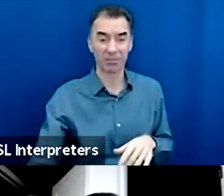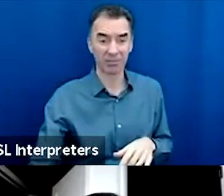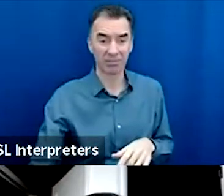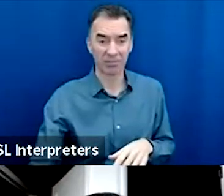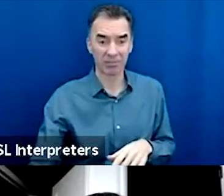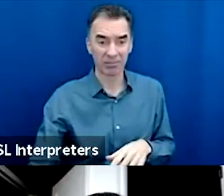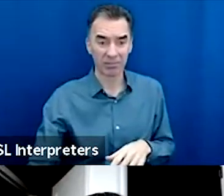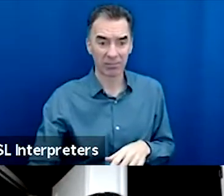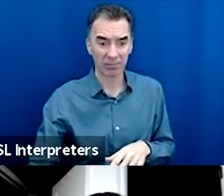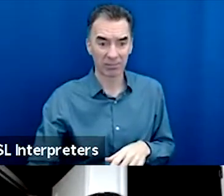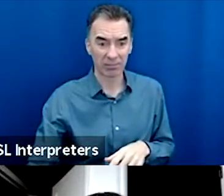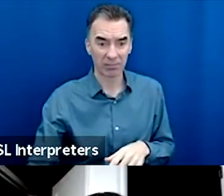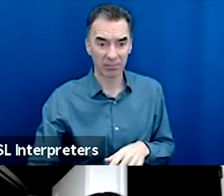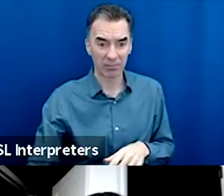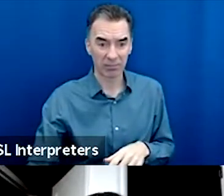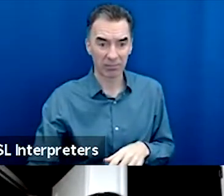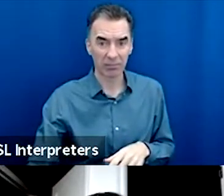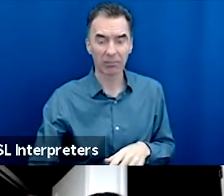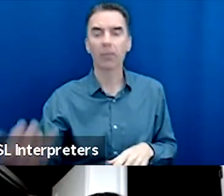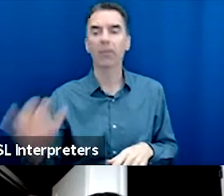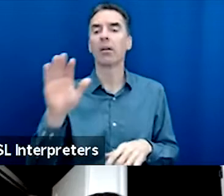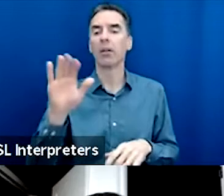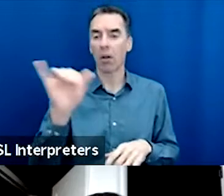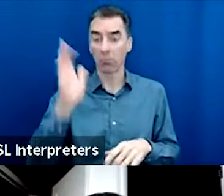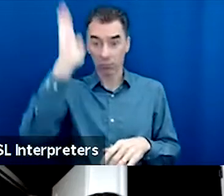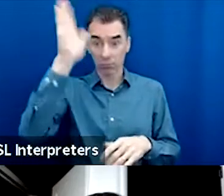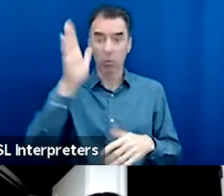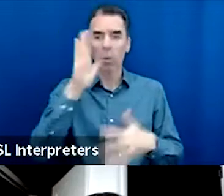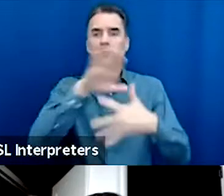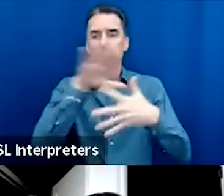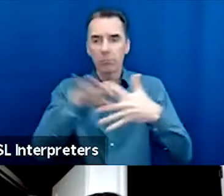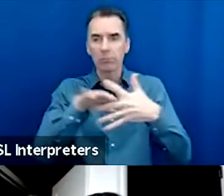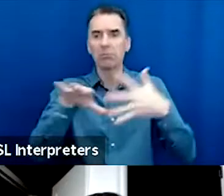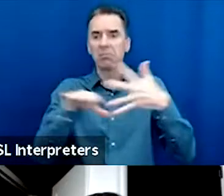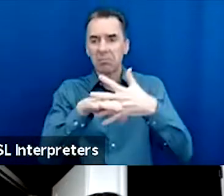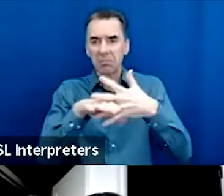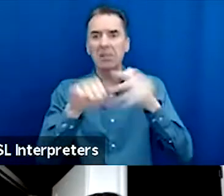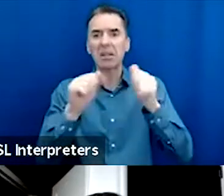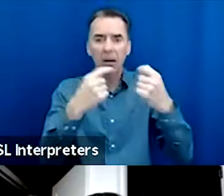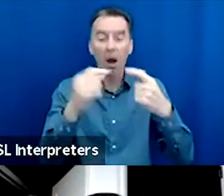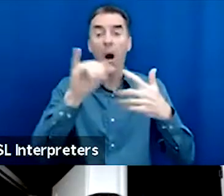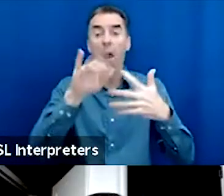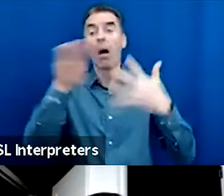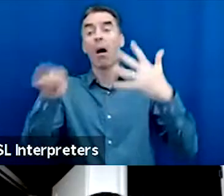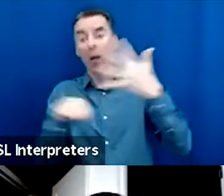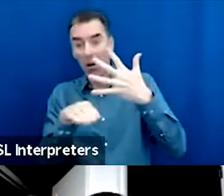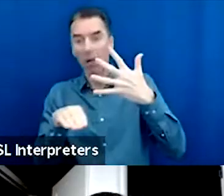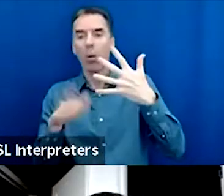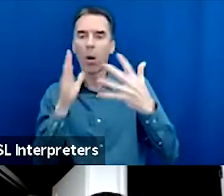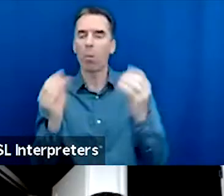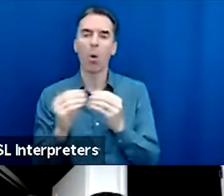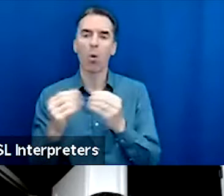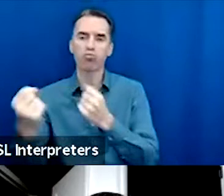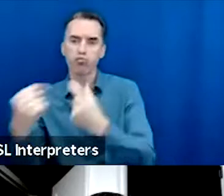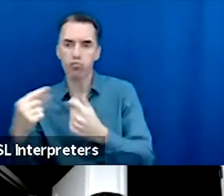some pauses built into our presentation for questions, and then there's going to be a large Q&A at the end. Am I correct, Ria? You're correct. Okay, so if you